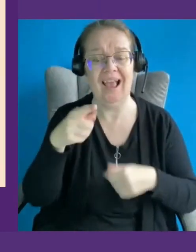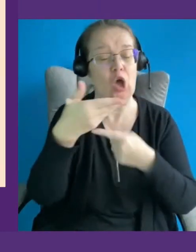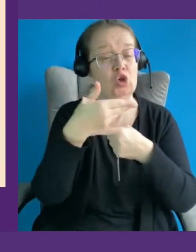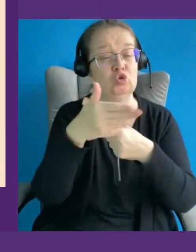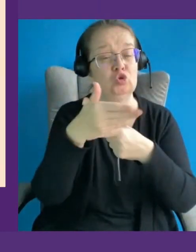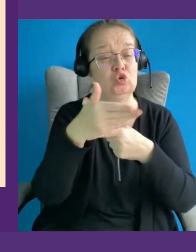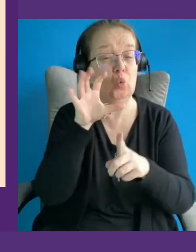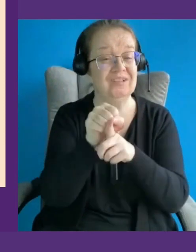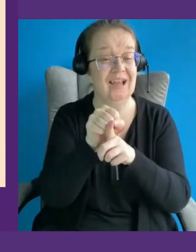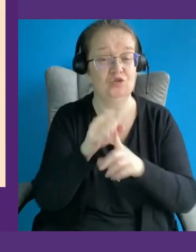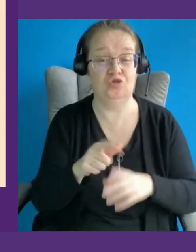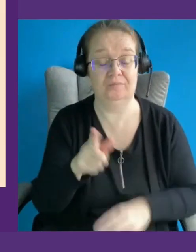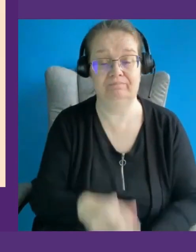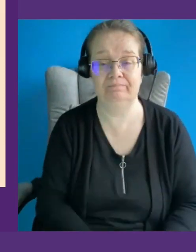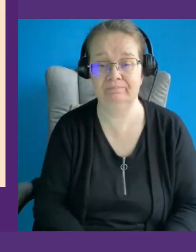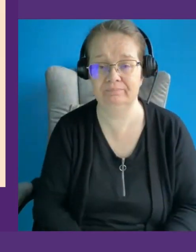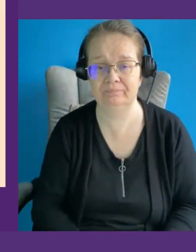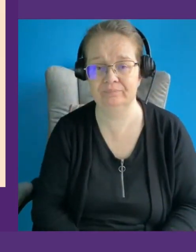logo.